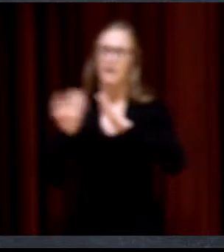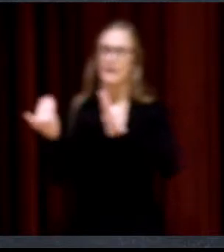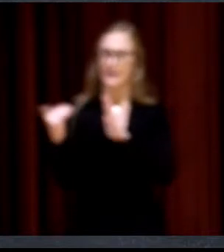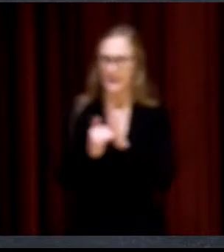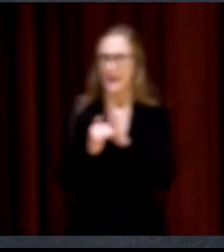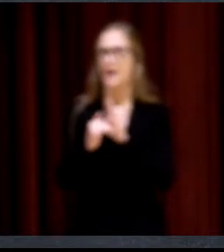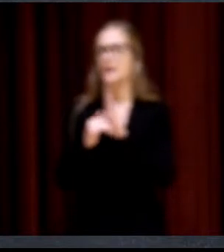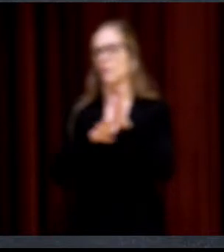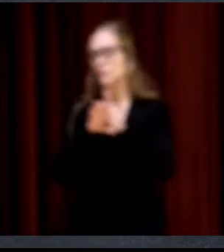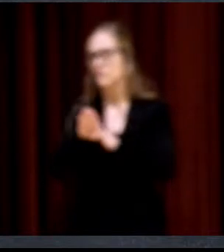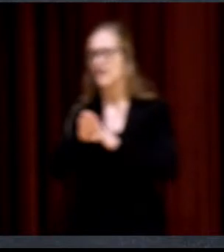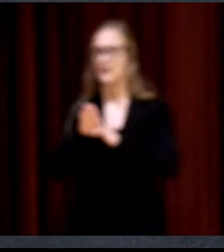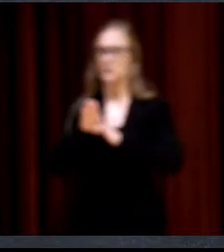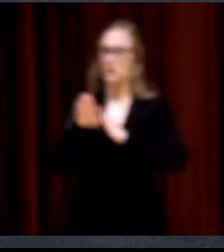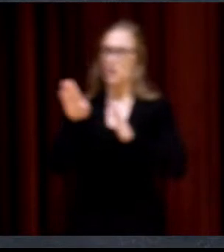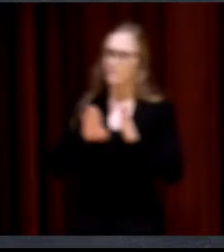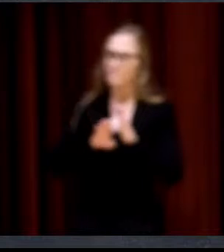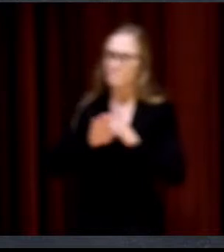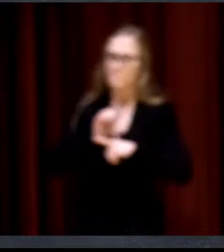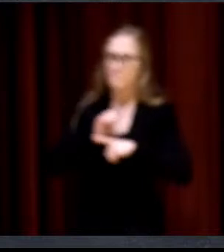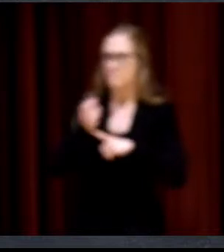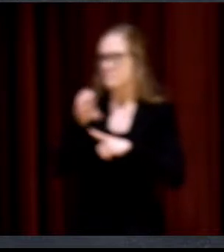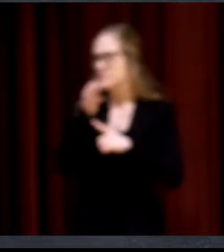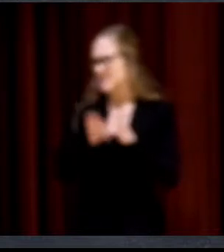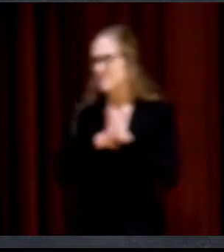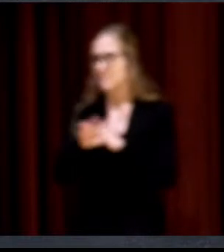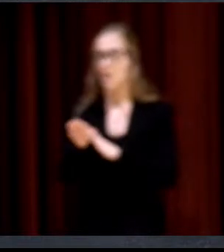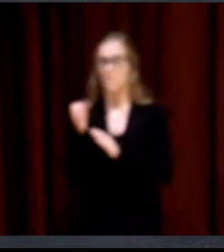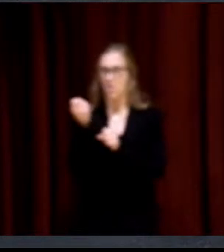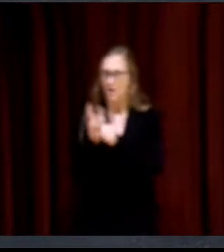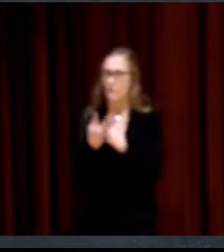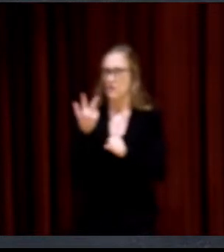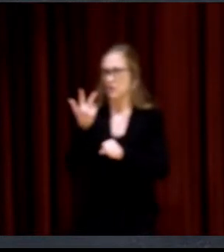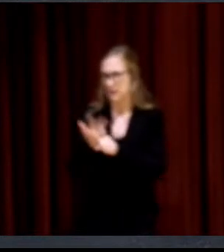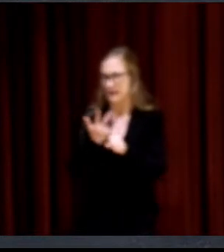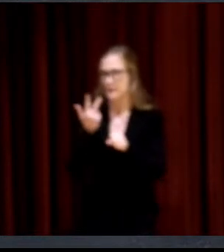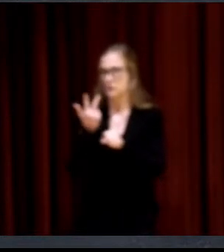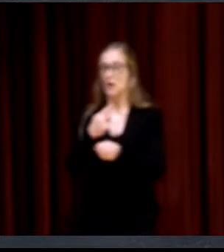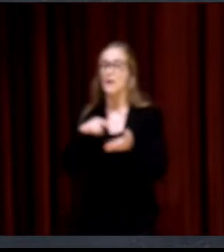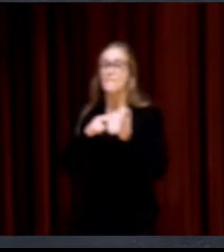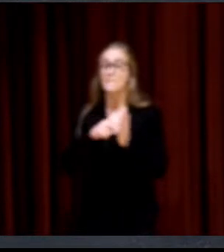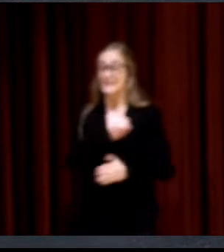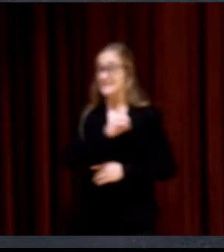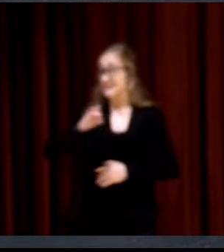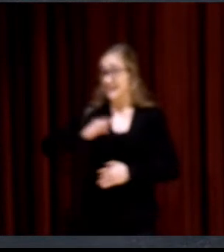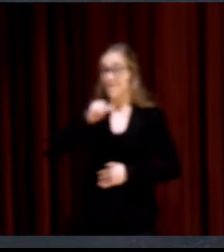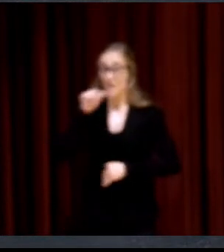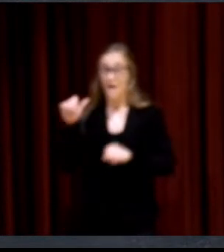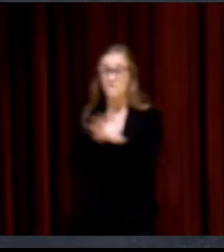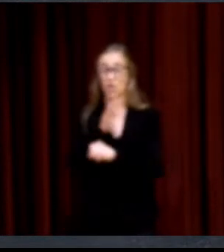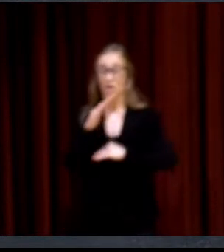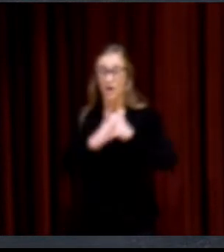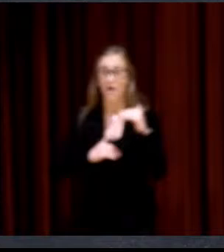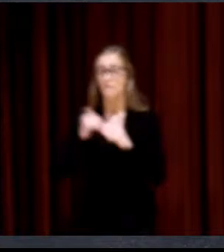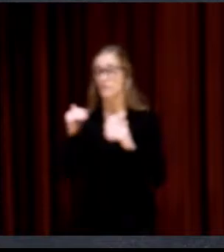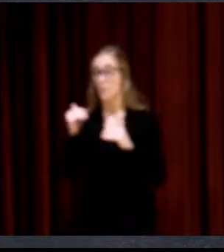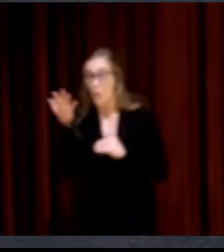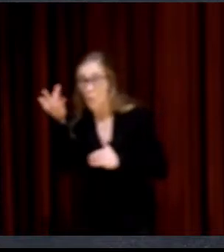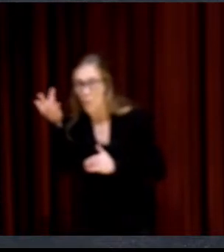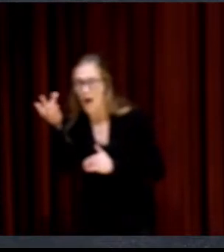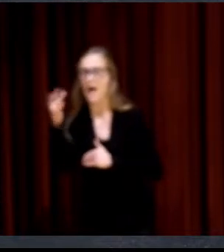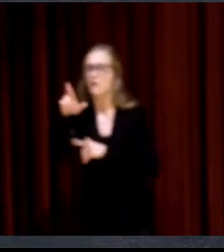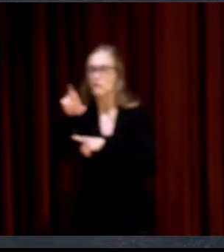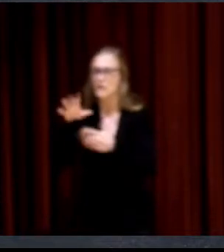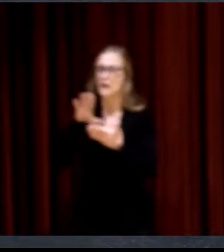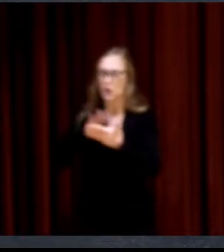3 years. Curriculum, staff don't have the opportunity to become comfortable with the curriculum because they're relearning over the course of 3